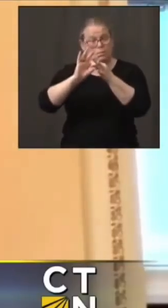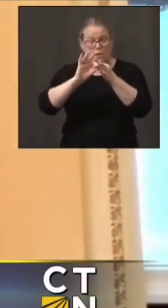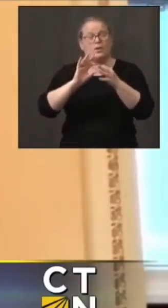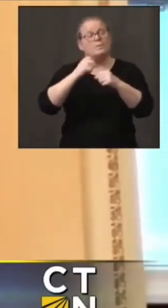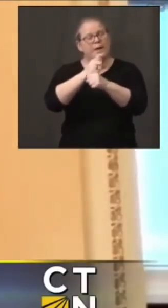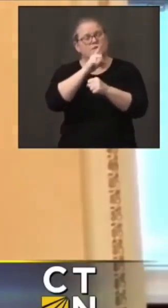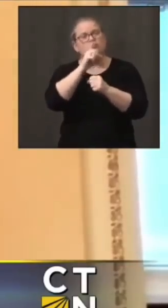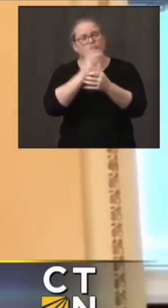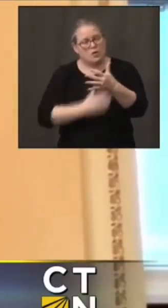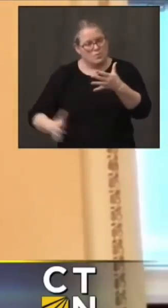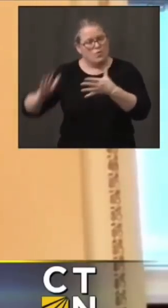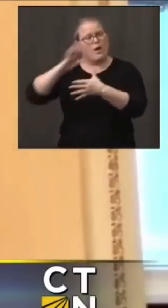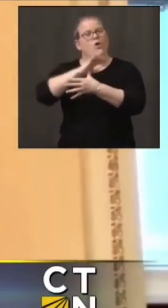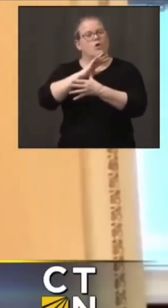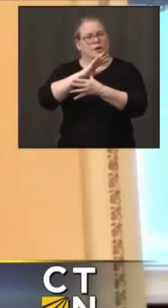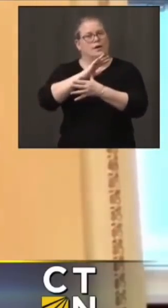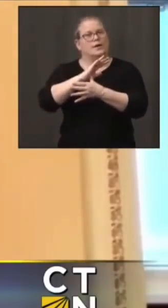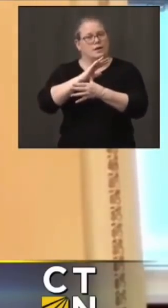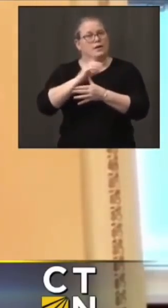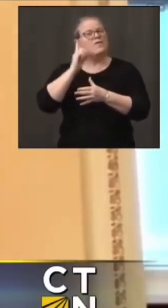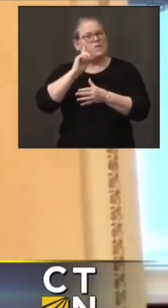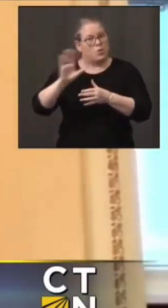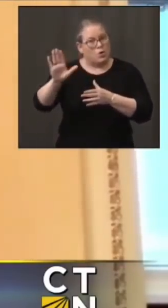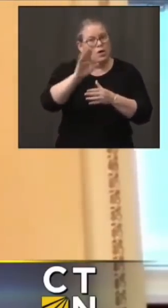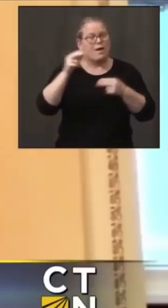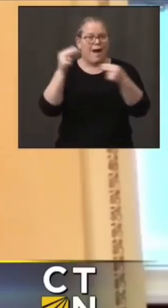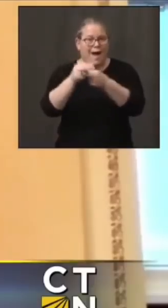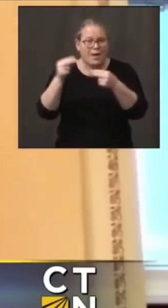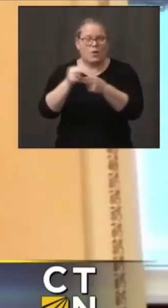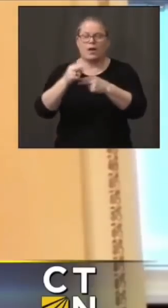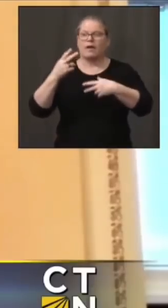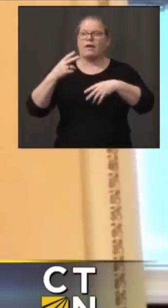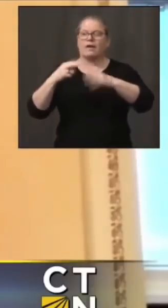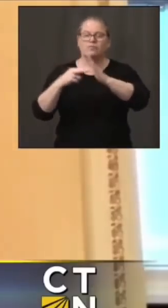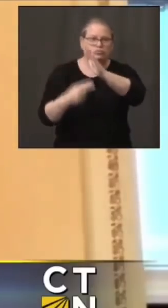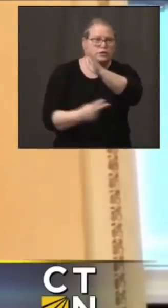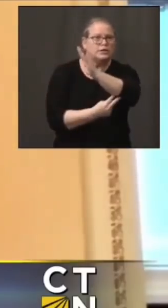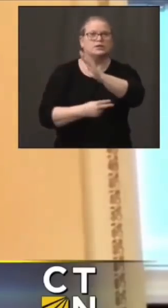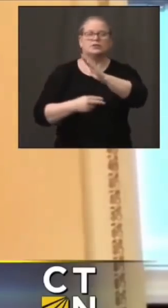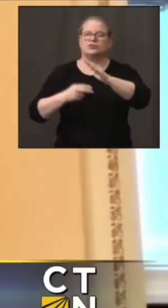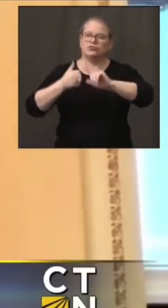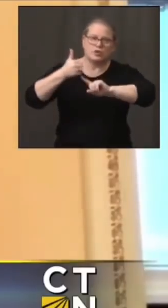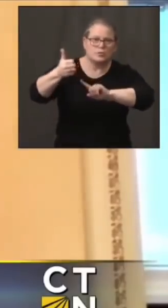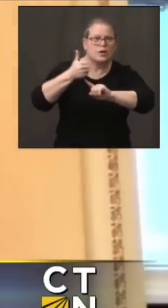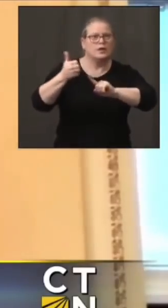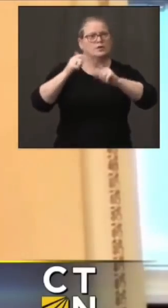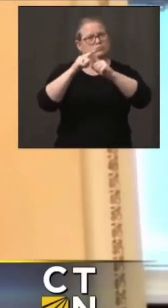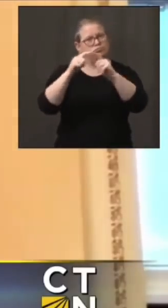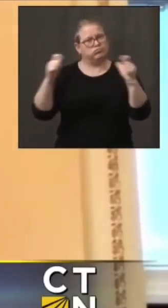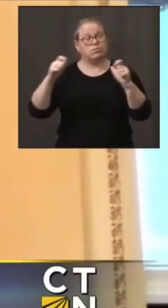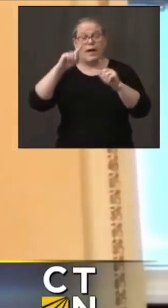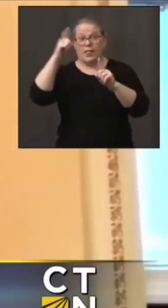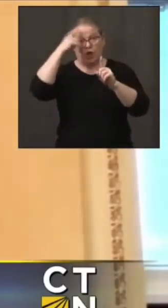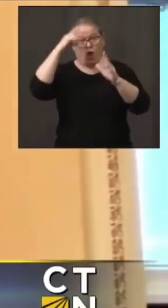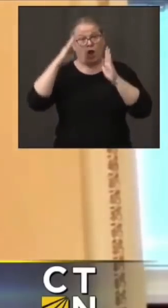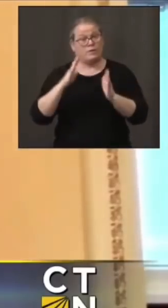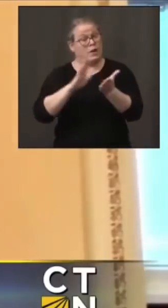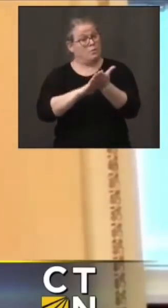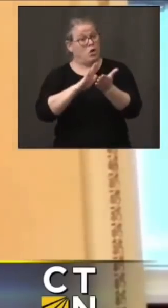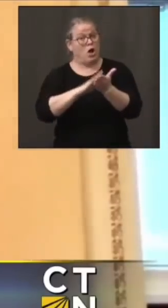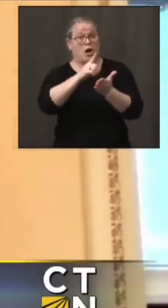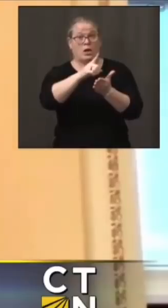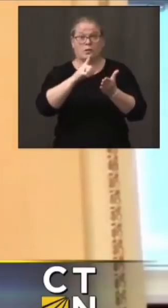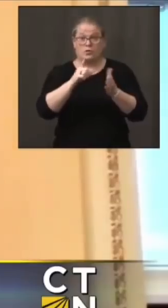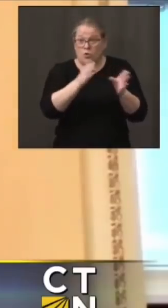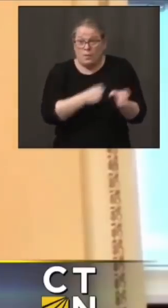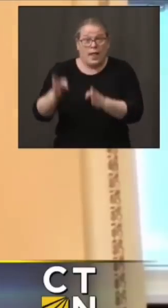priority on infrastructure. And I applaud the governor for saying that Connecticut is going to be ready